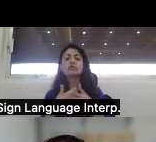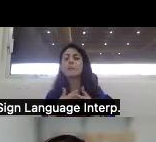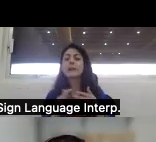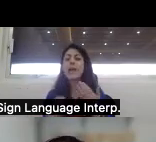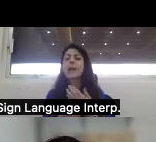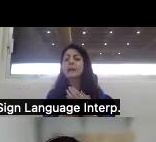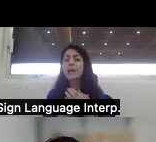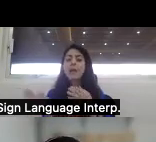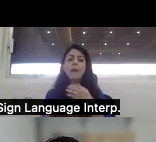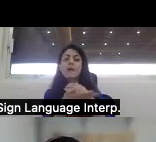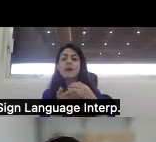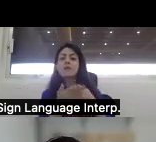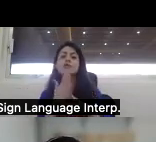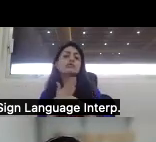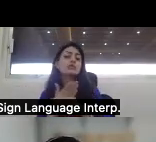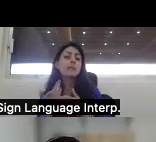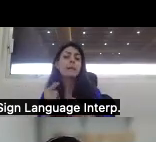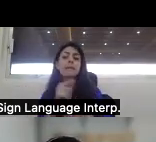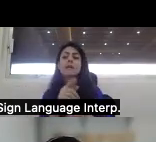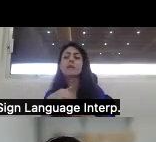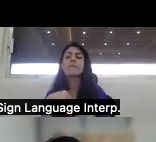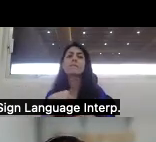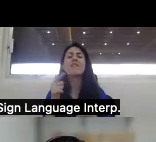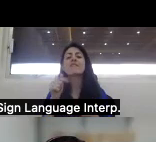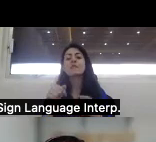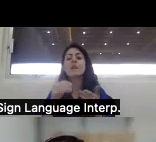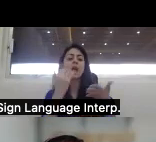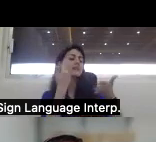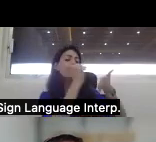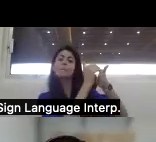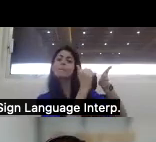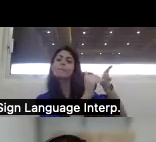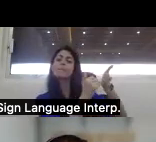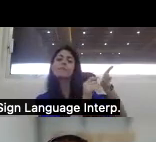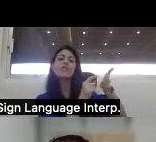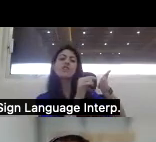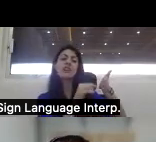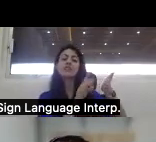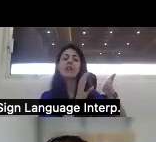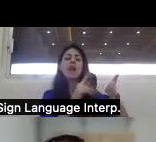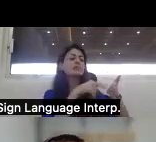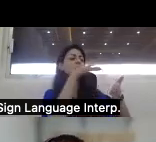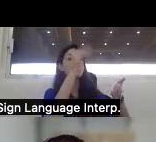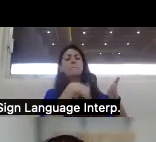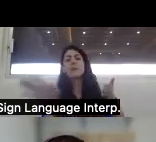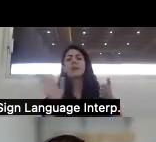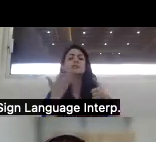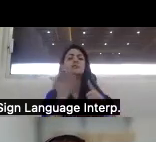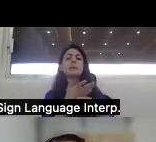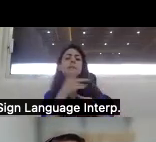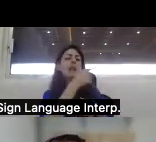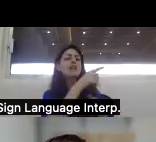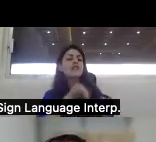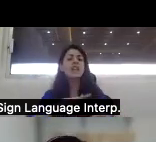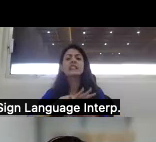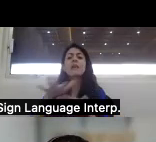discussion on inclusion of persons with disabilities in the region, is really how to move beyond this view of poverty